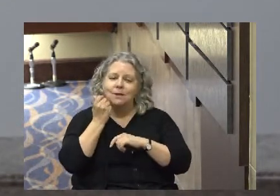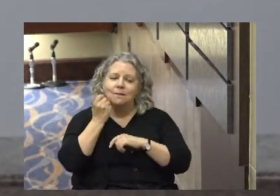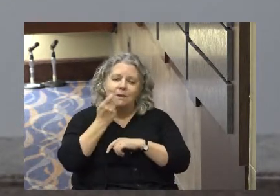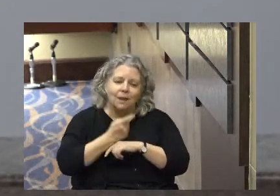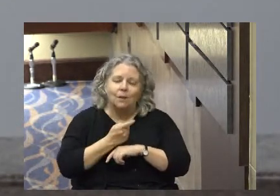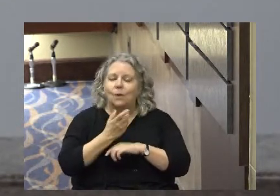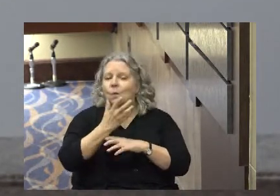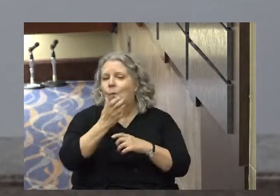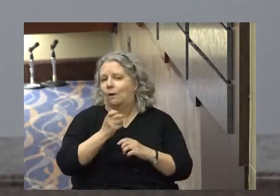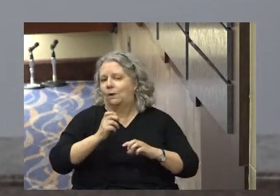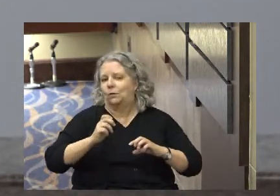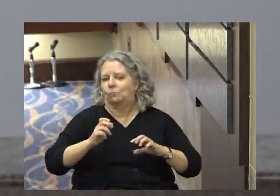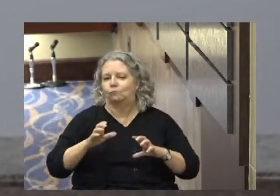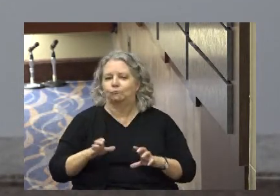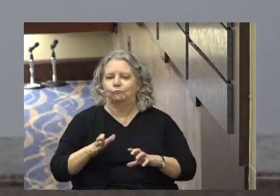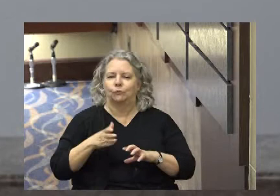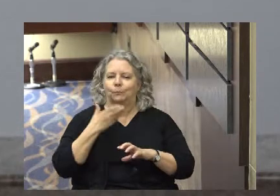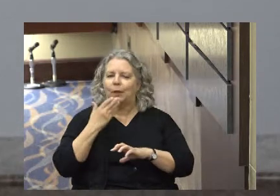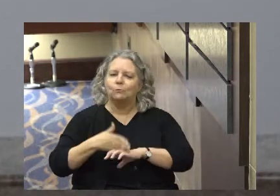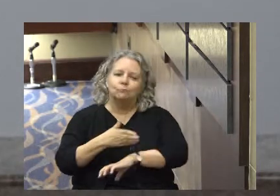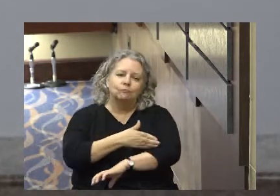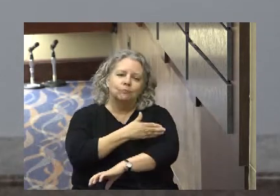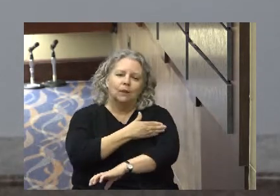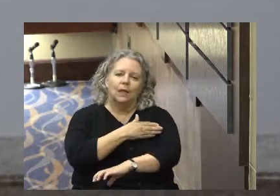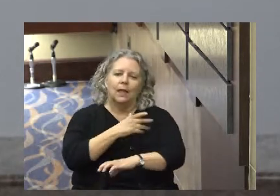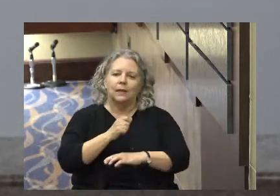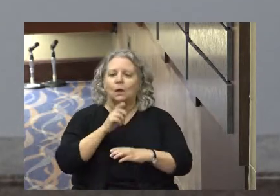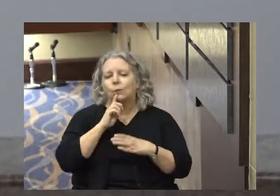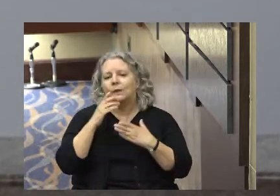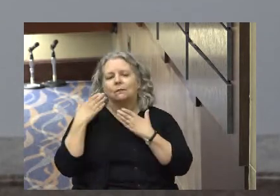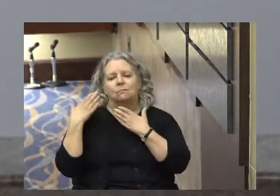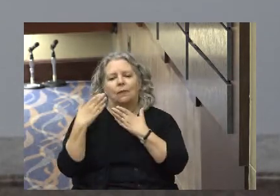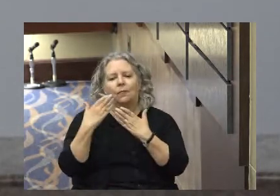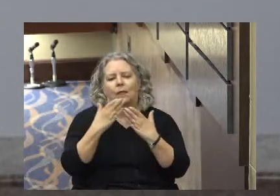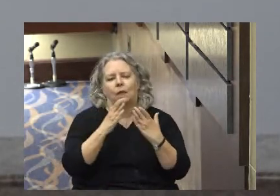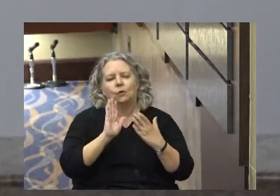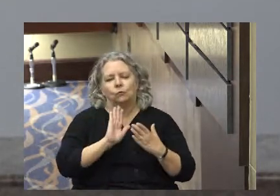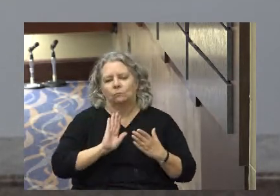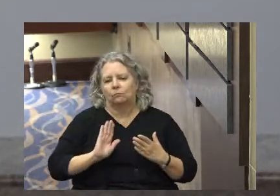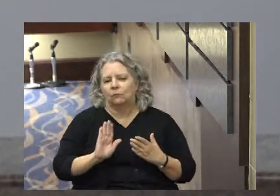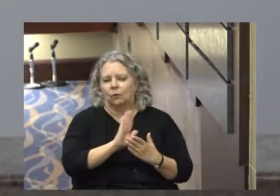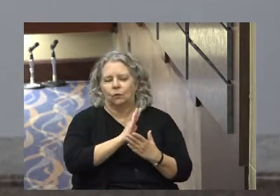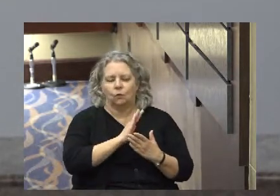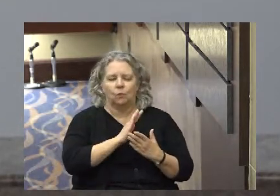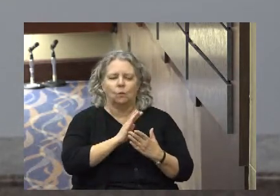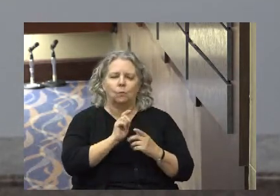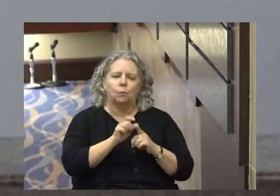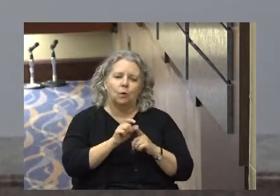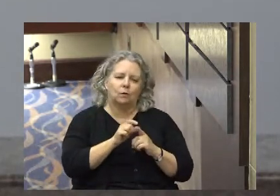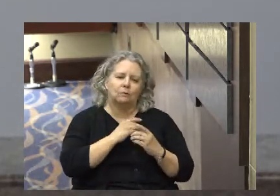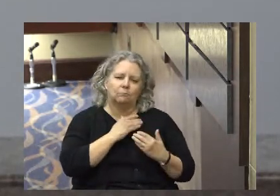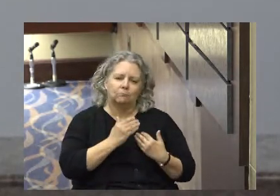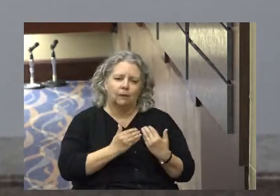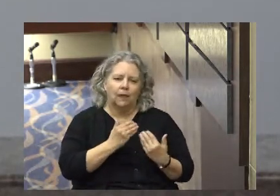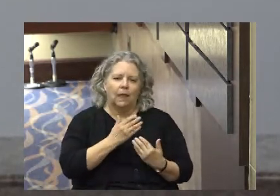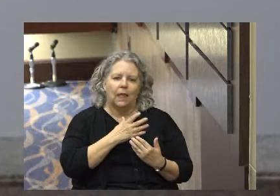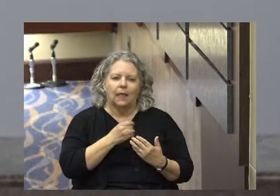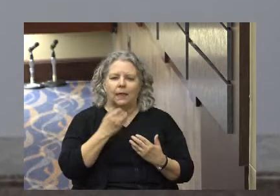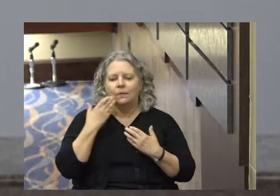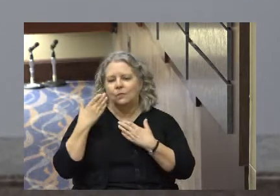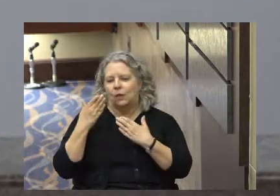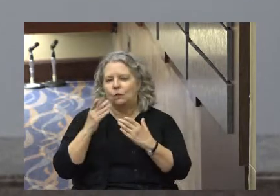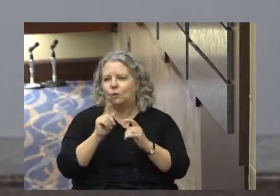and each one of the team members that's in the audience, because without them, I couldn't do